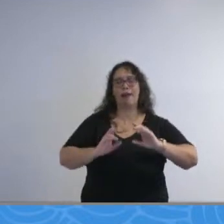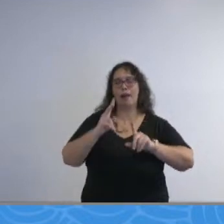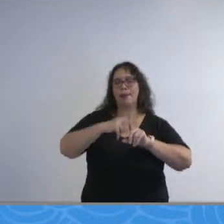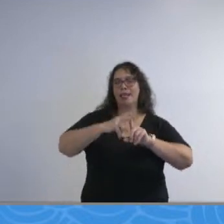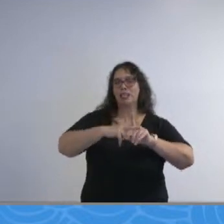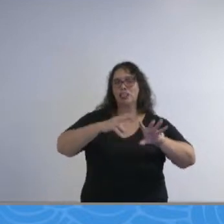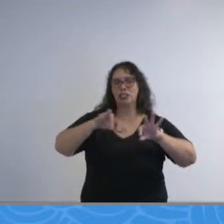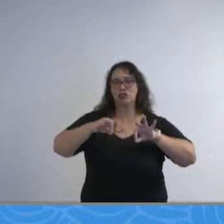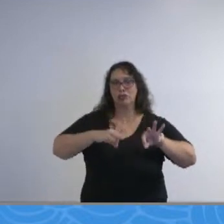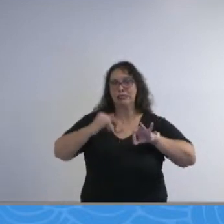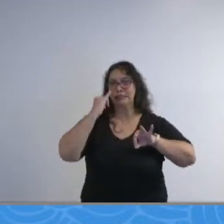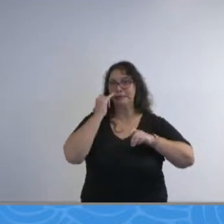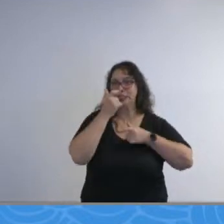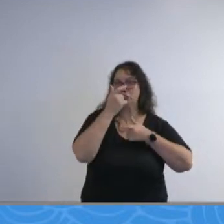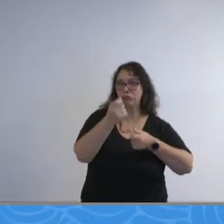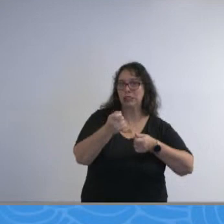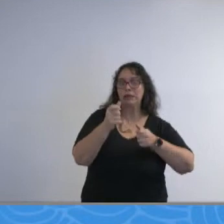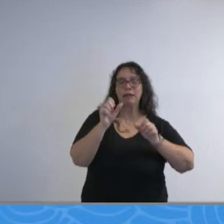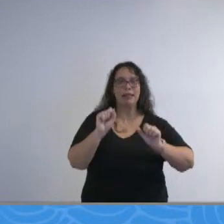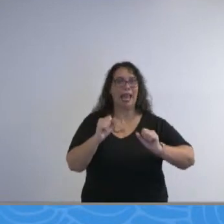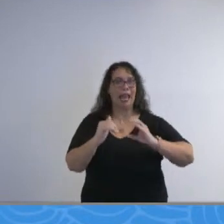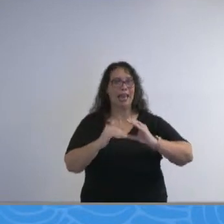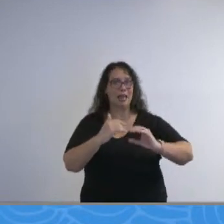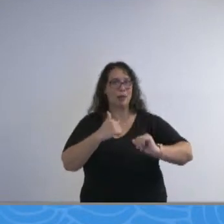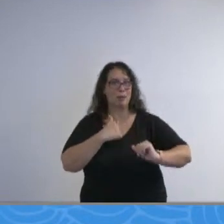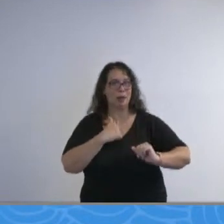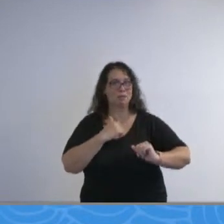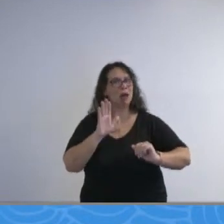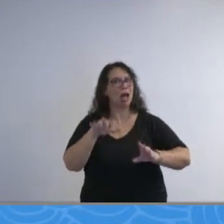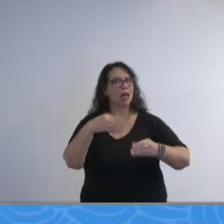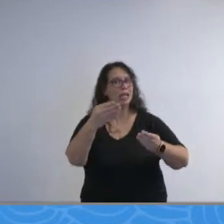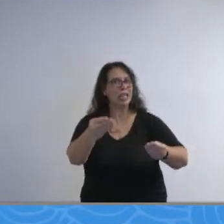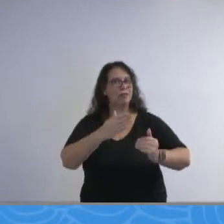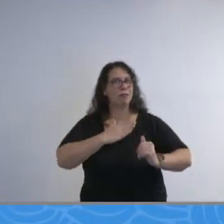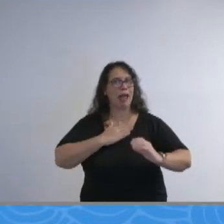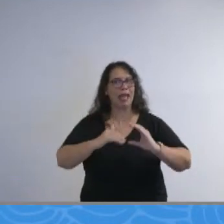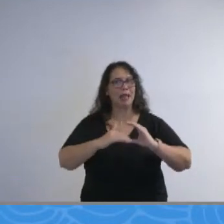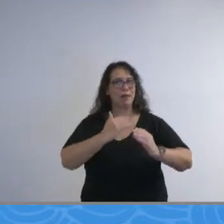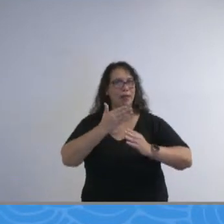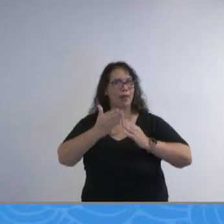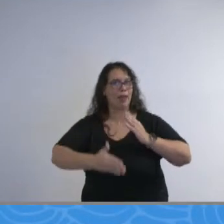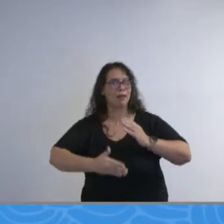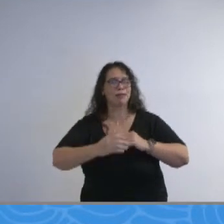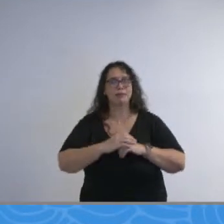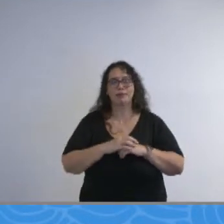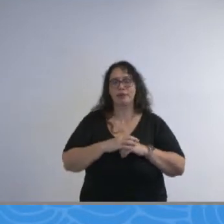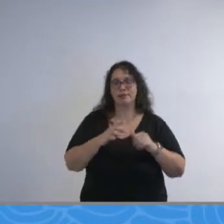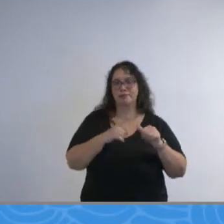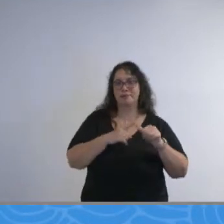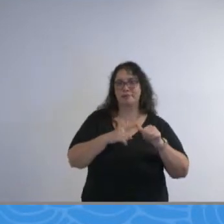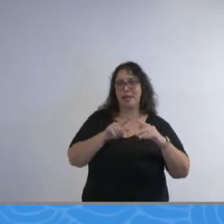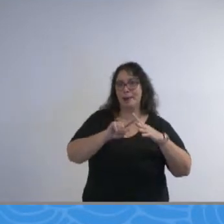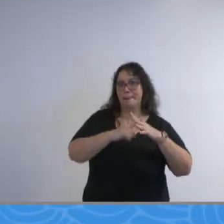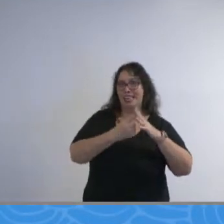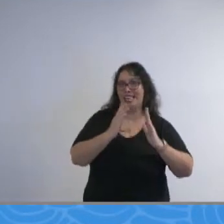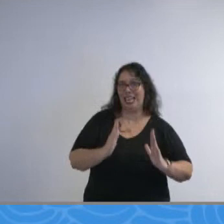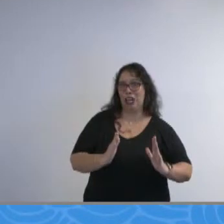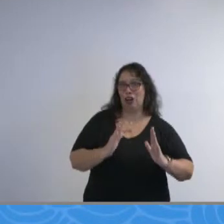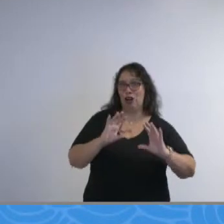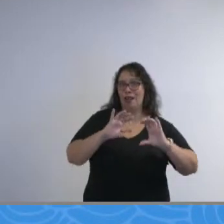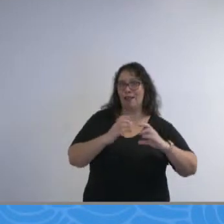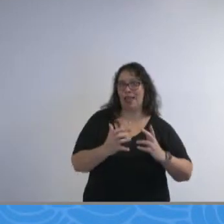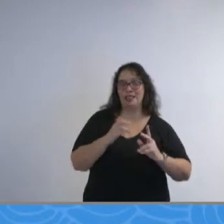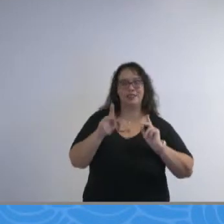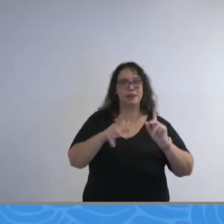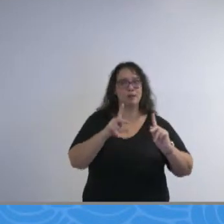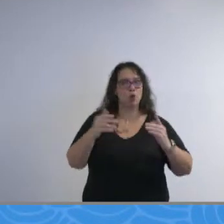can email me. I'll give you my email at the end. We have a beginner's class for folks who are entirely new